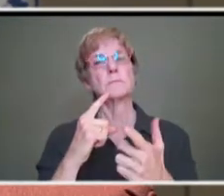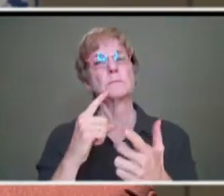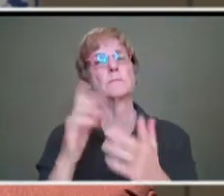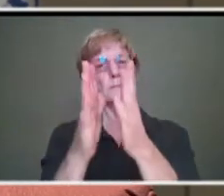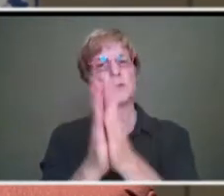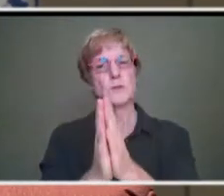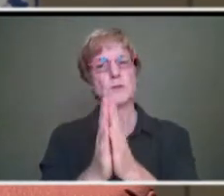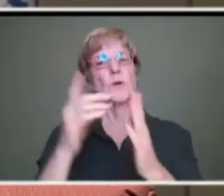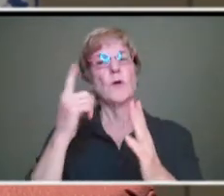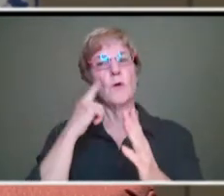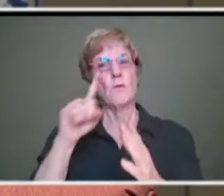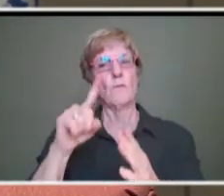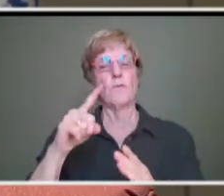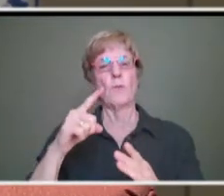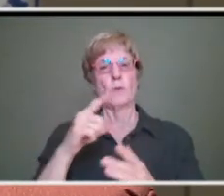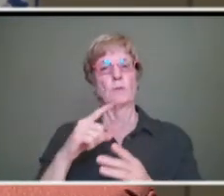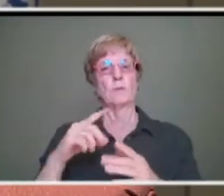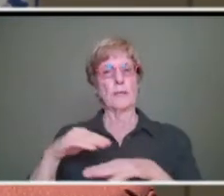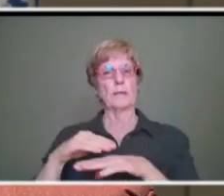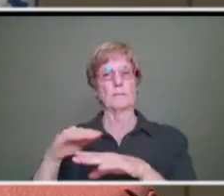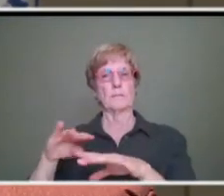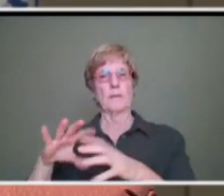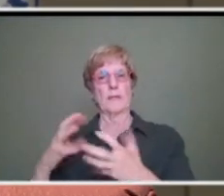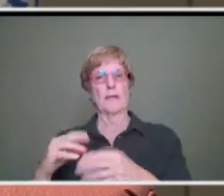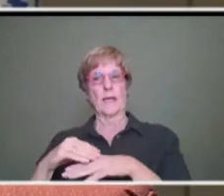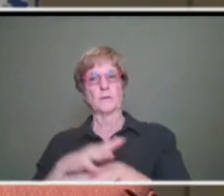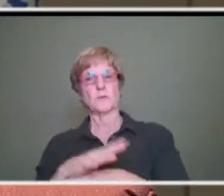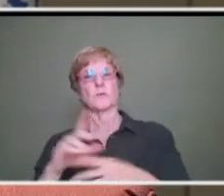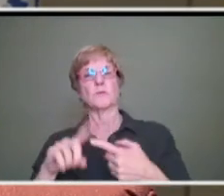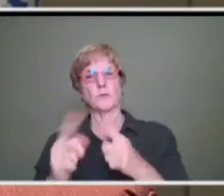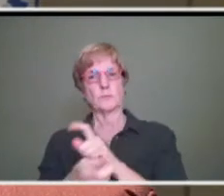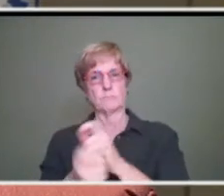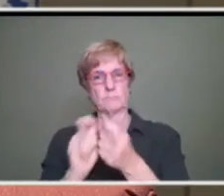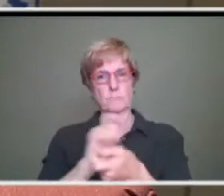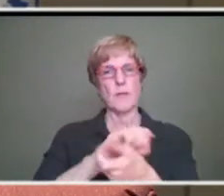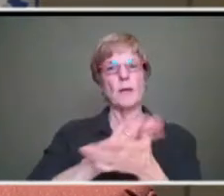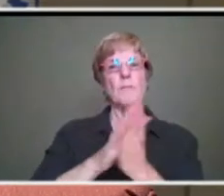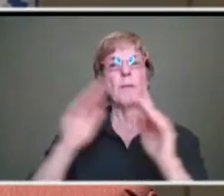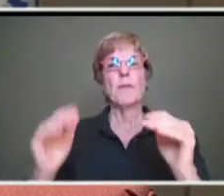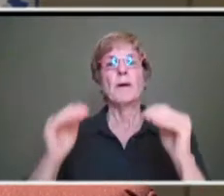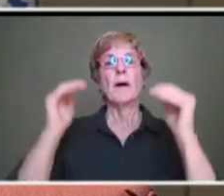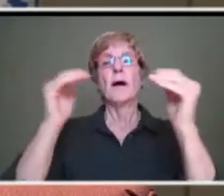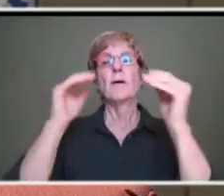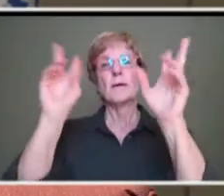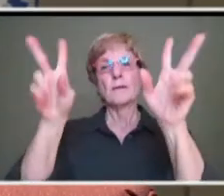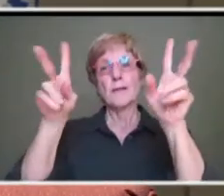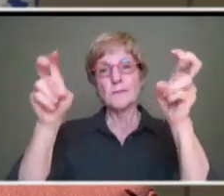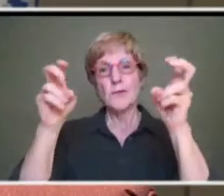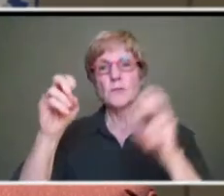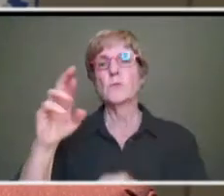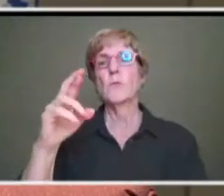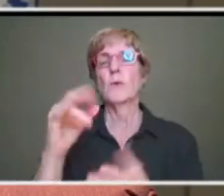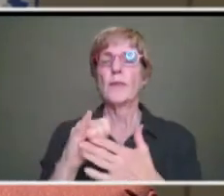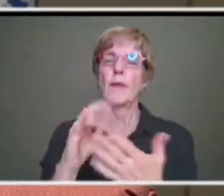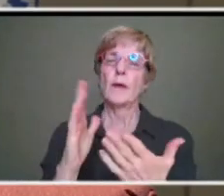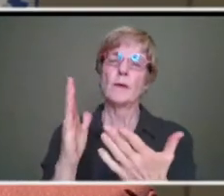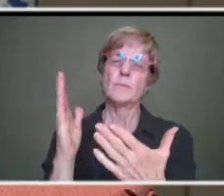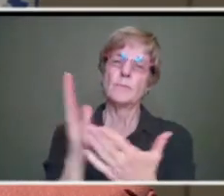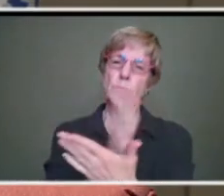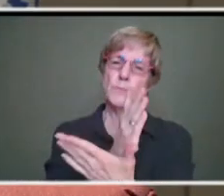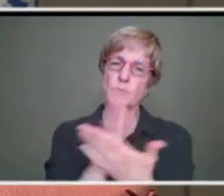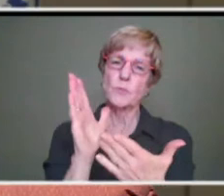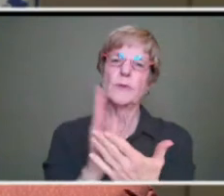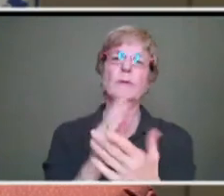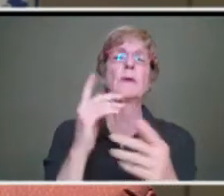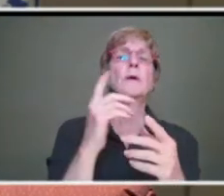for the council to um convert them to a higher classification or one between the